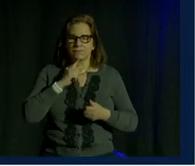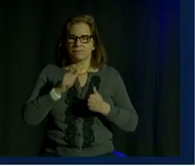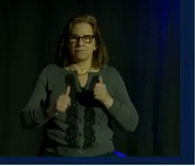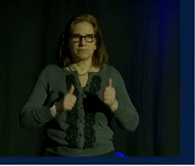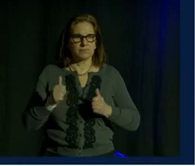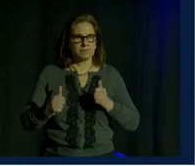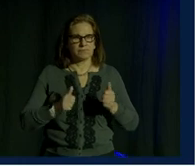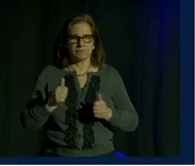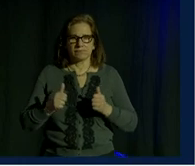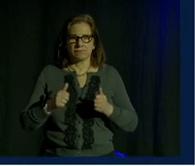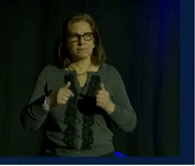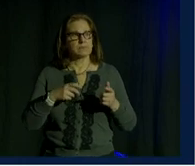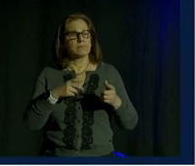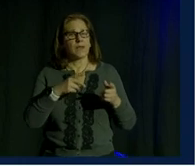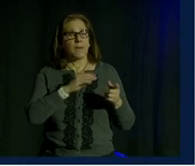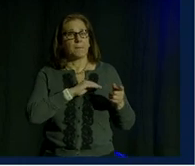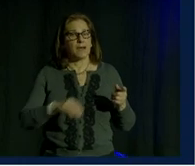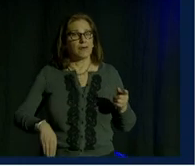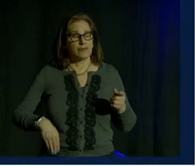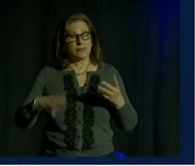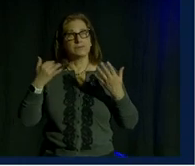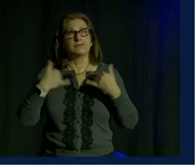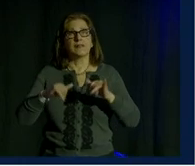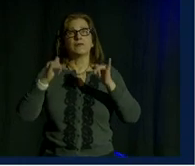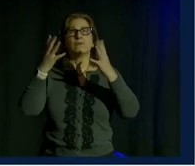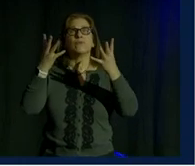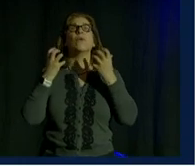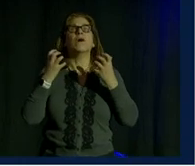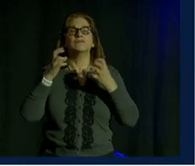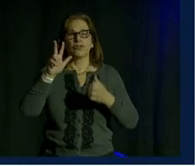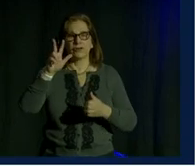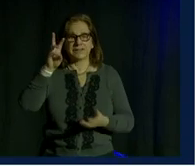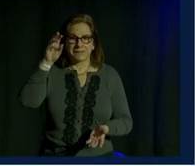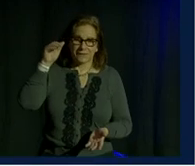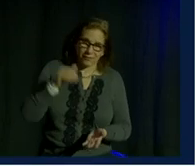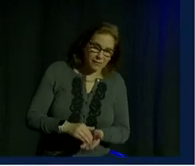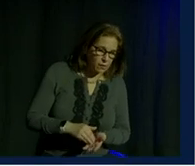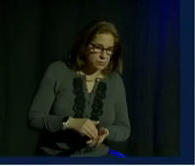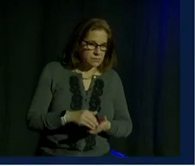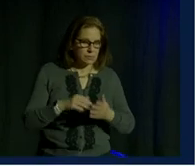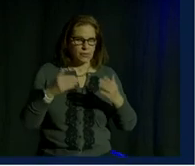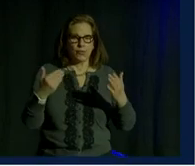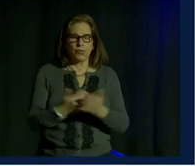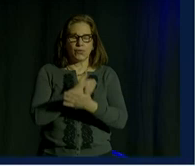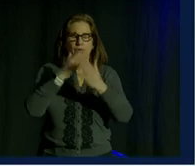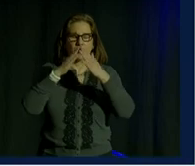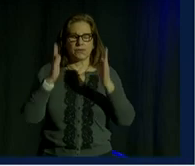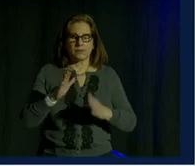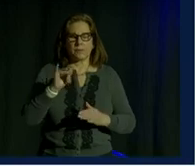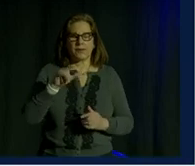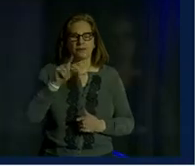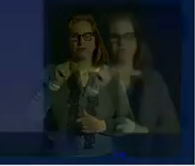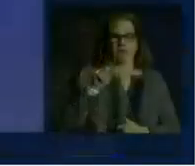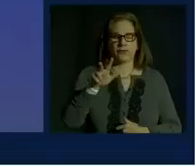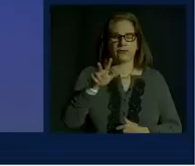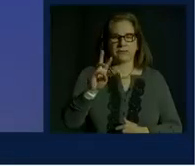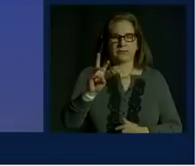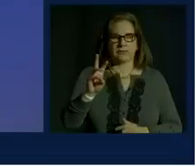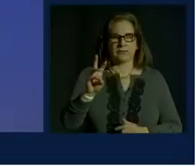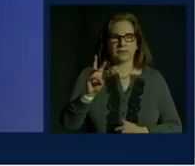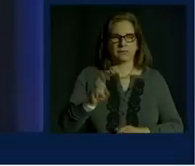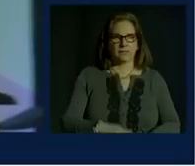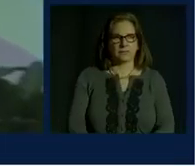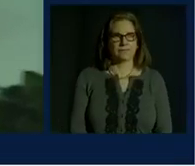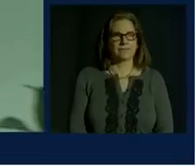of 36,000 housing units by 2025 and 12,000 affordable units. Thank you. Well, thank you,